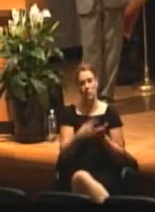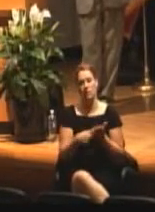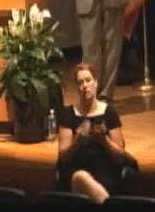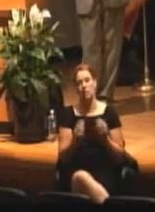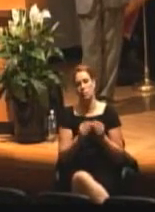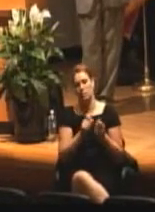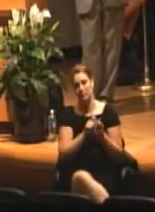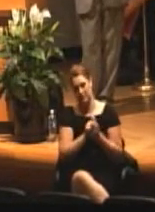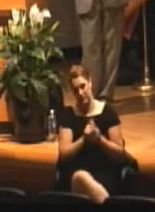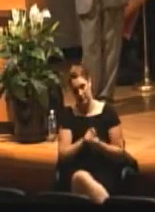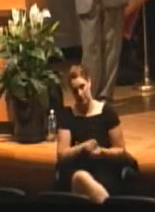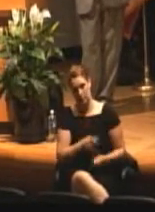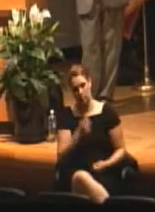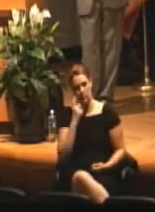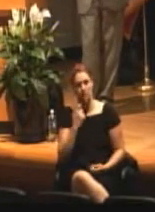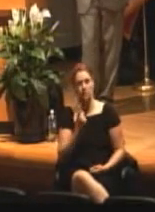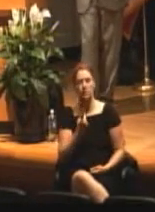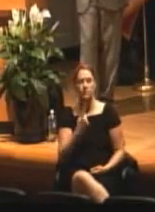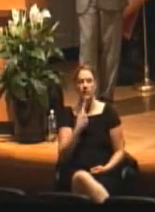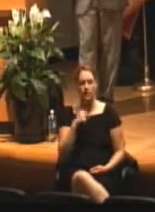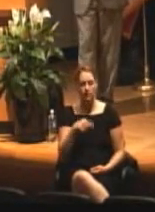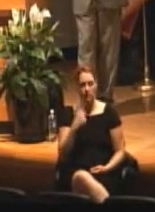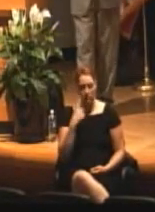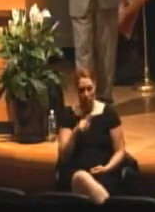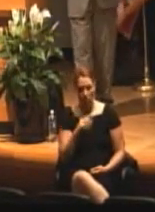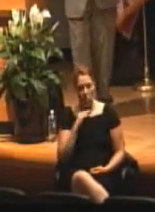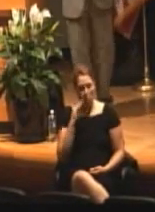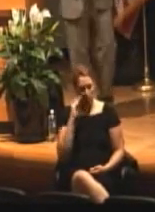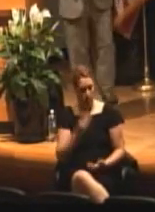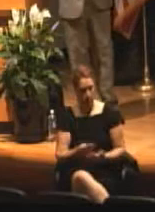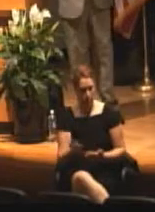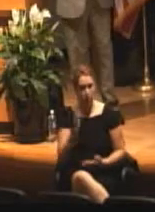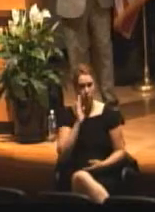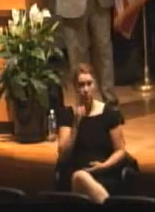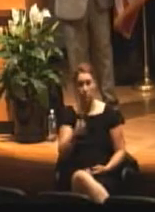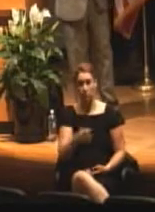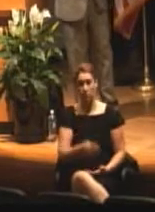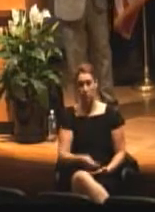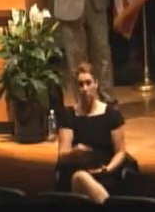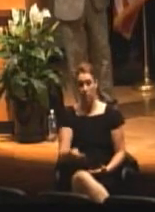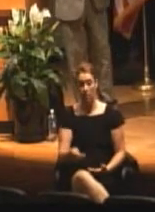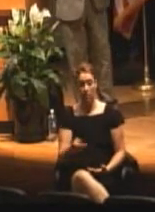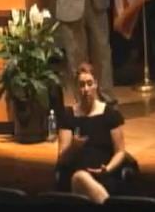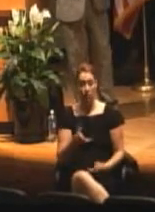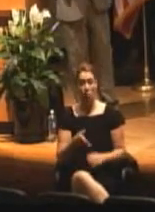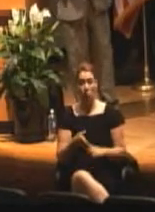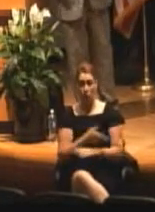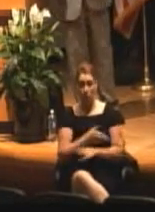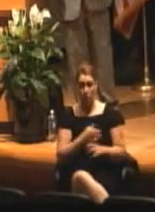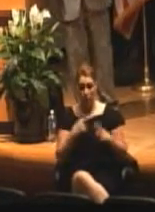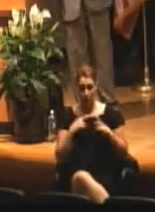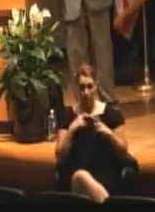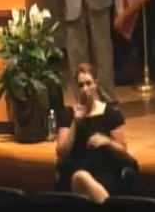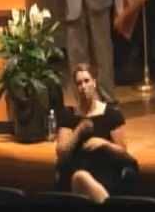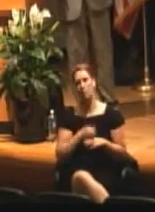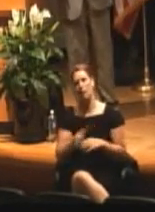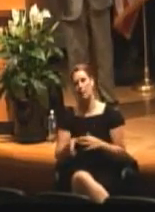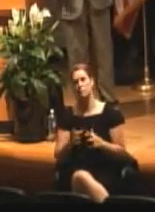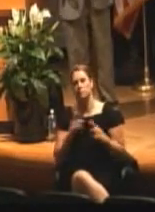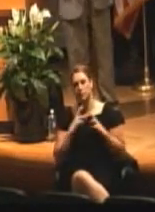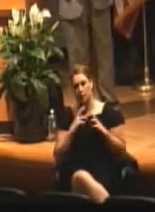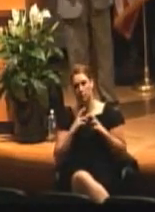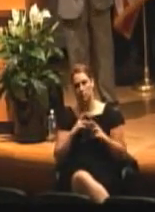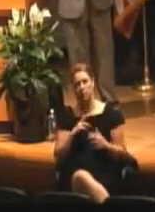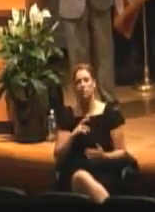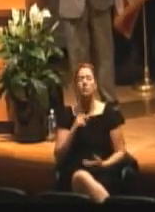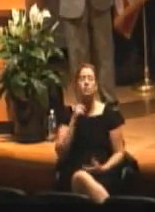would say, you know, if this is for a home purchase, are you going to be buying prior to retirement or after retirement?